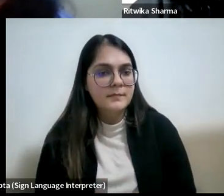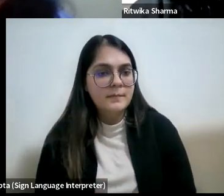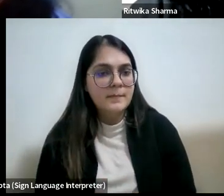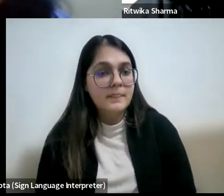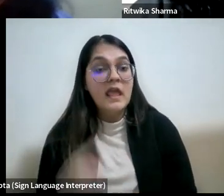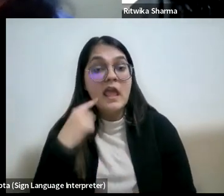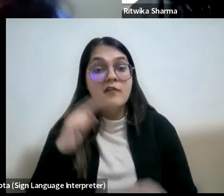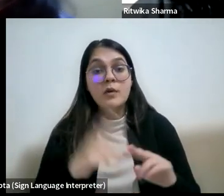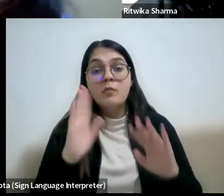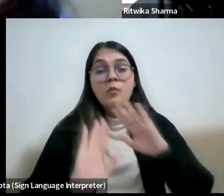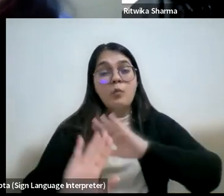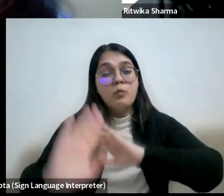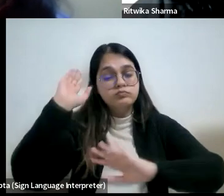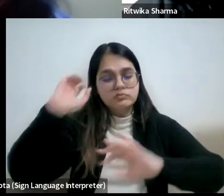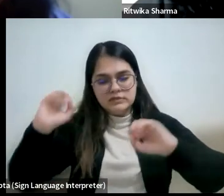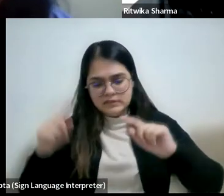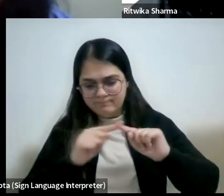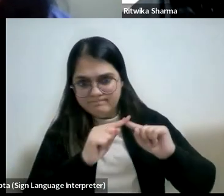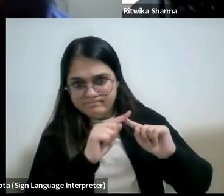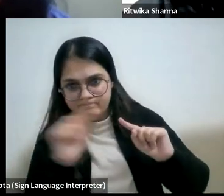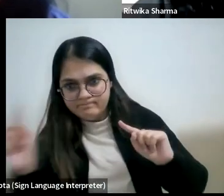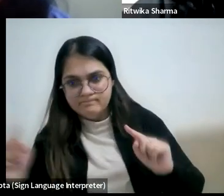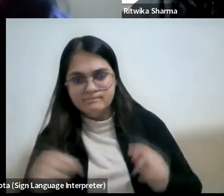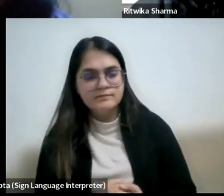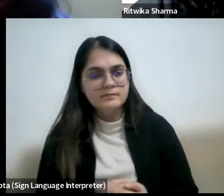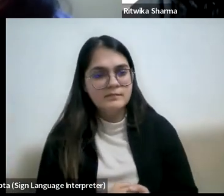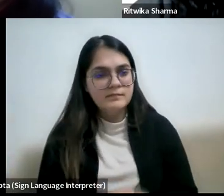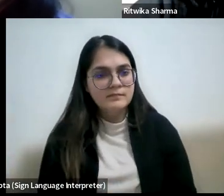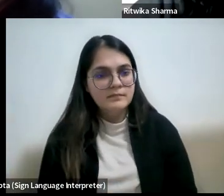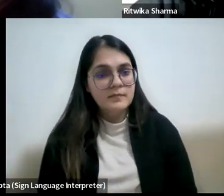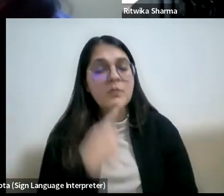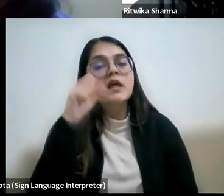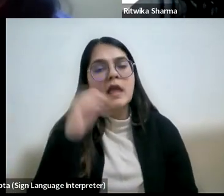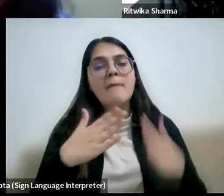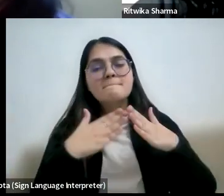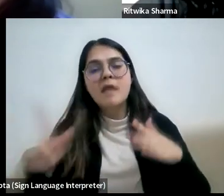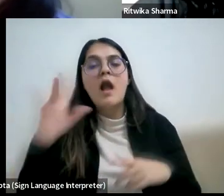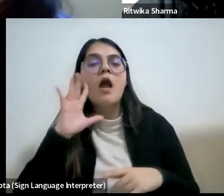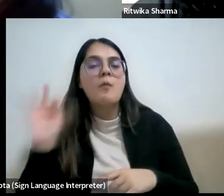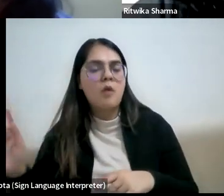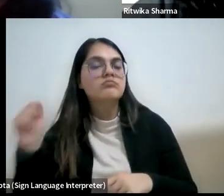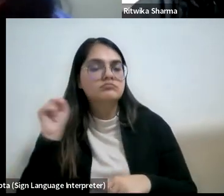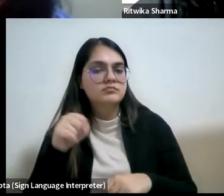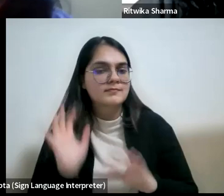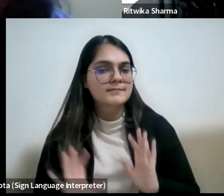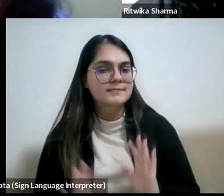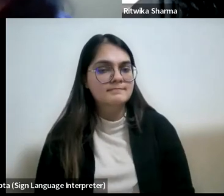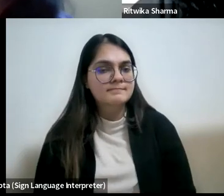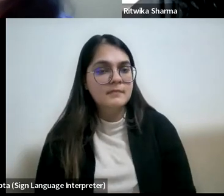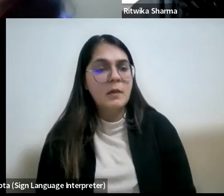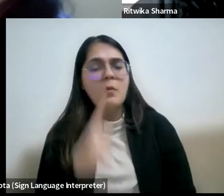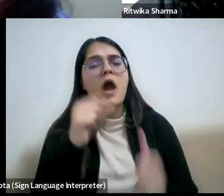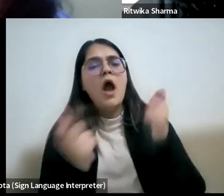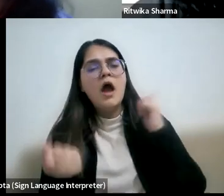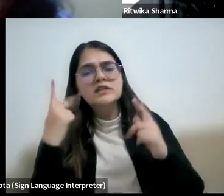the Sonowal judgment, if not before that. So that certainly has a big role in all of this. Okay, be it Assam, be it the rest of